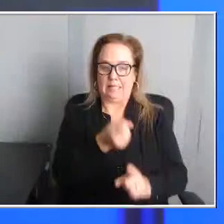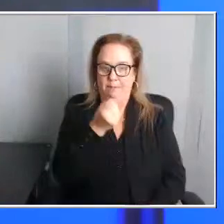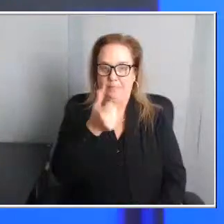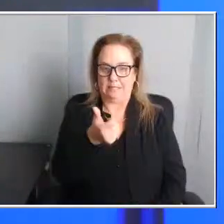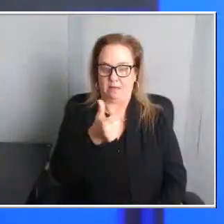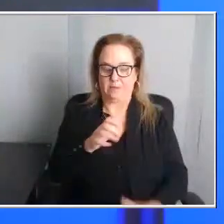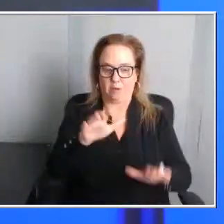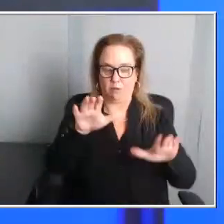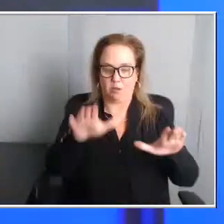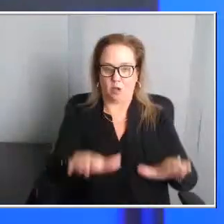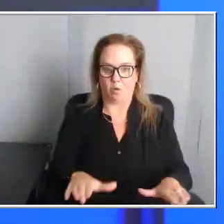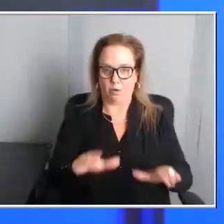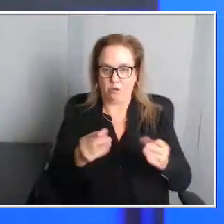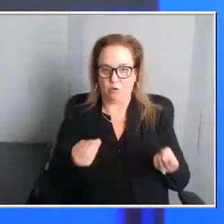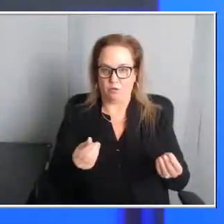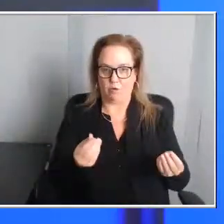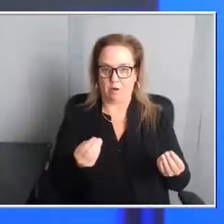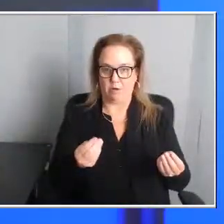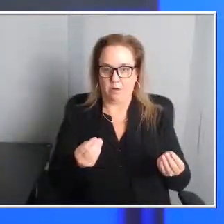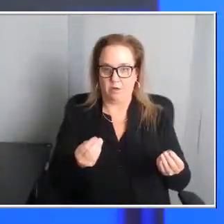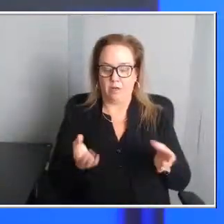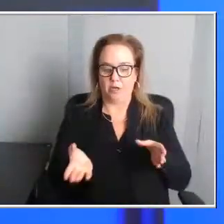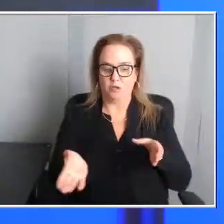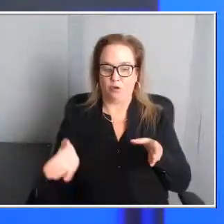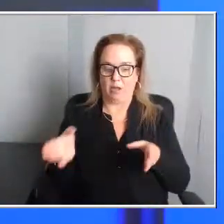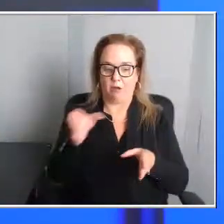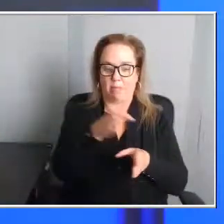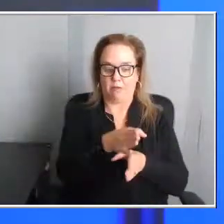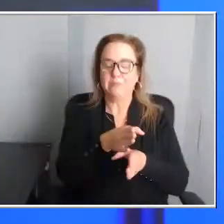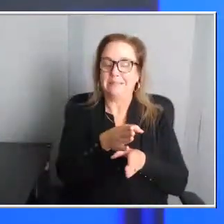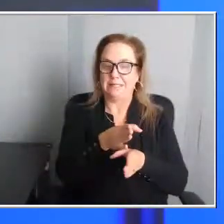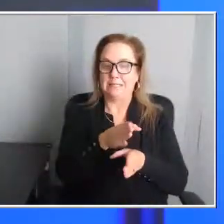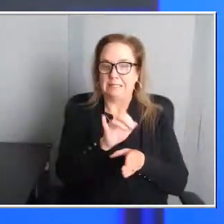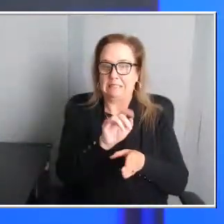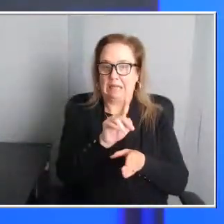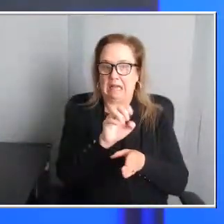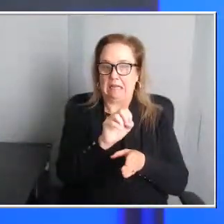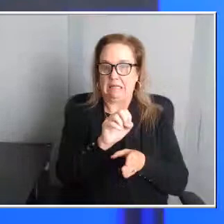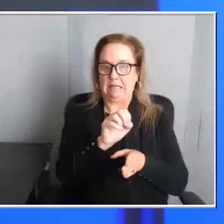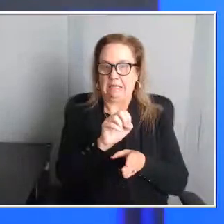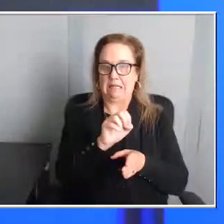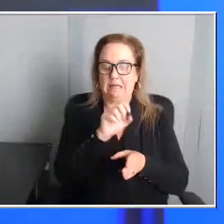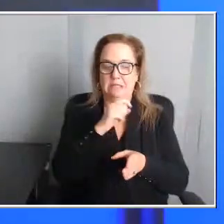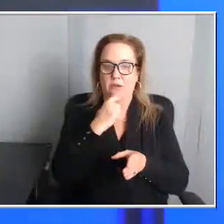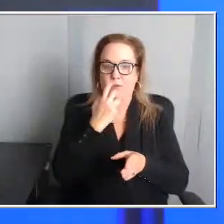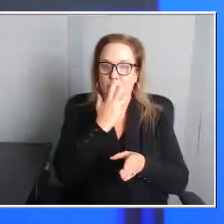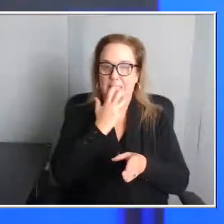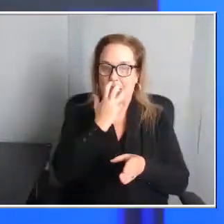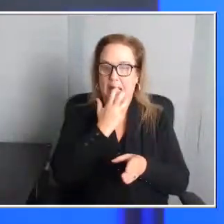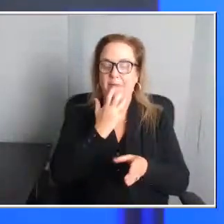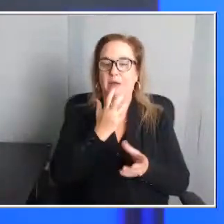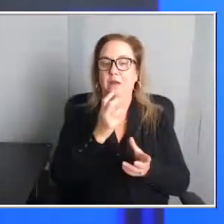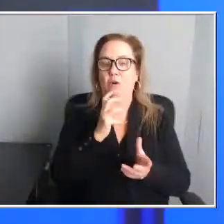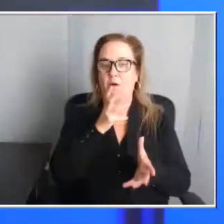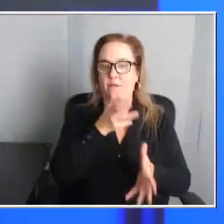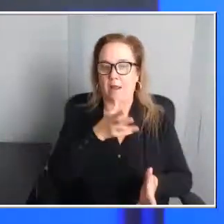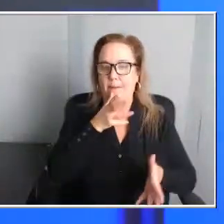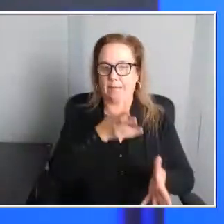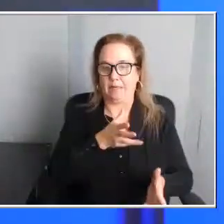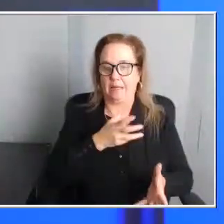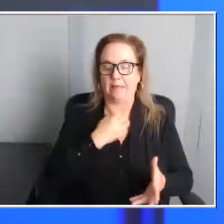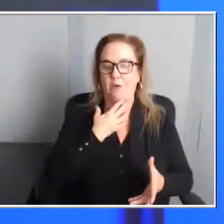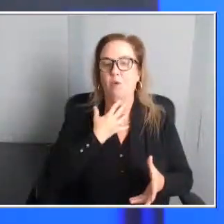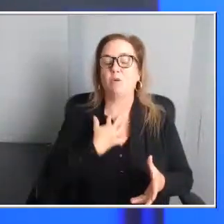them to the ground, turning them on their side. That way, if there's a lot of saliva or even vomit, they won't aspirate